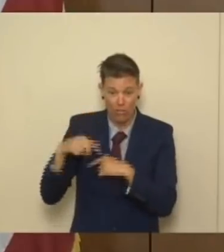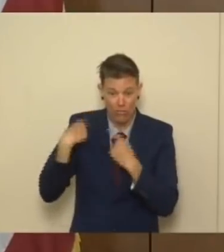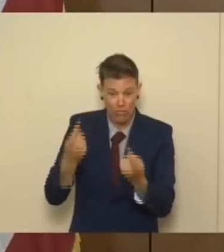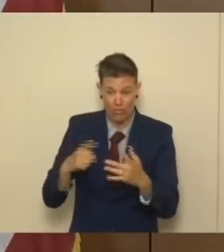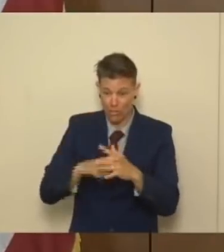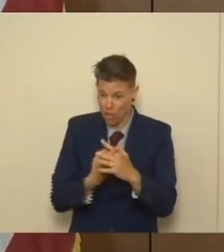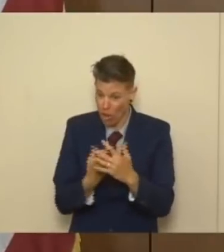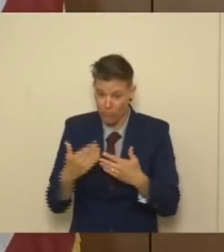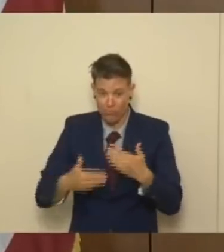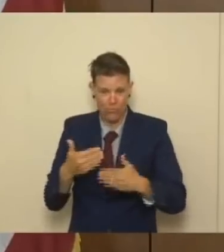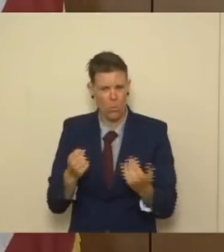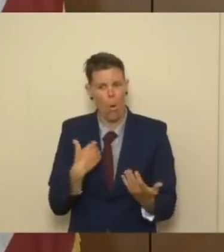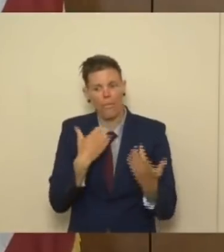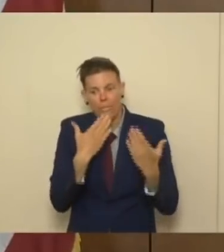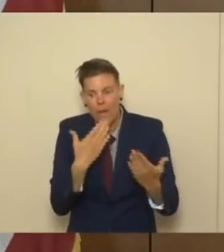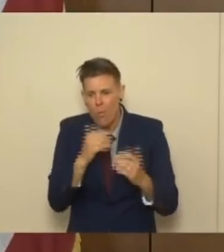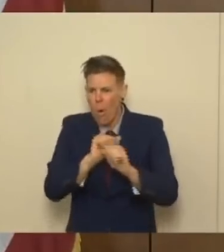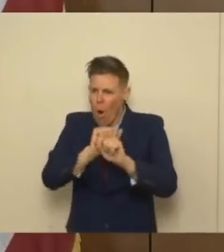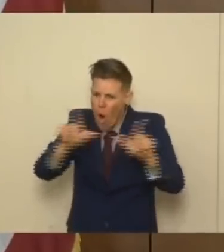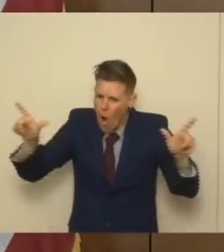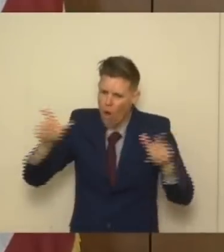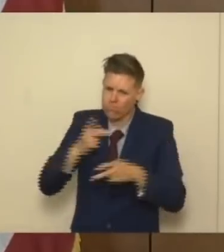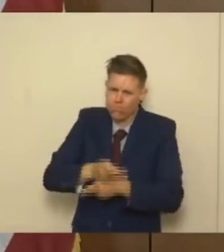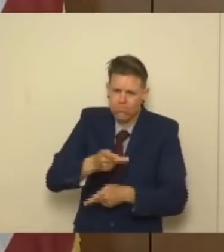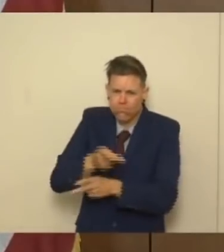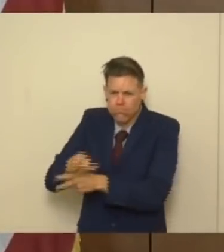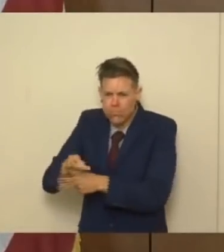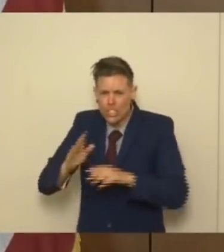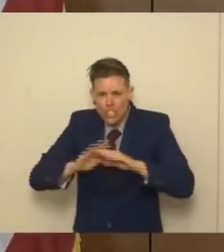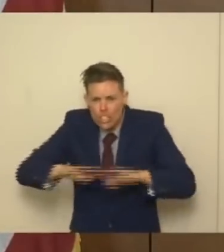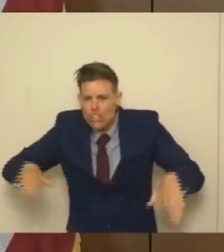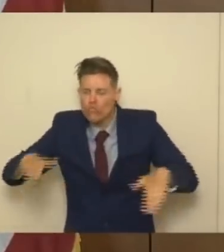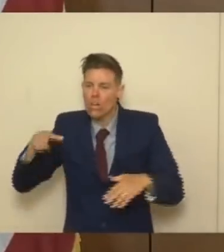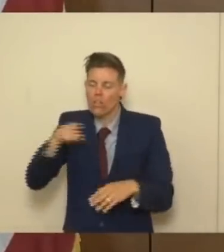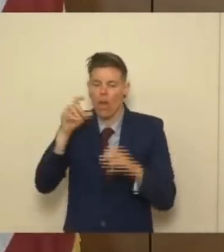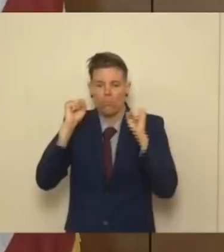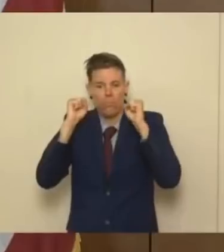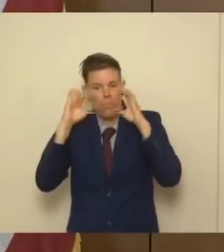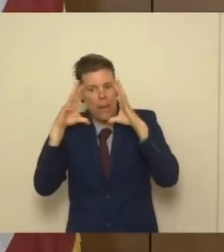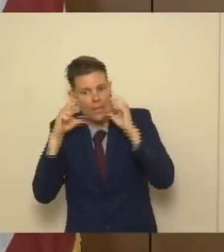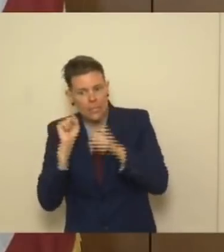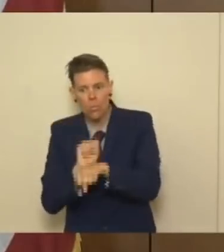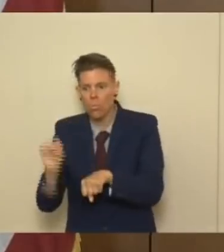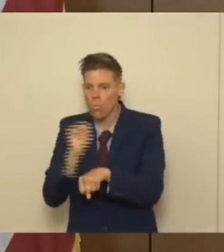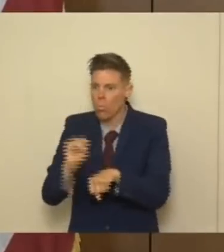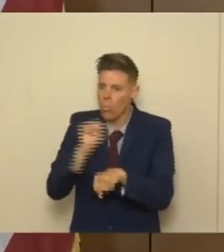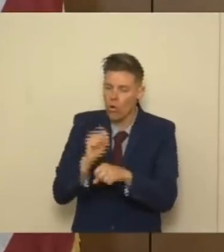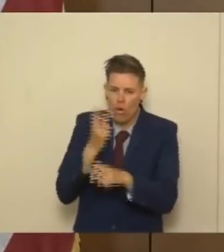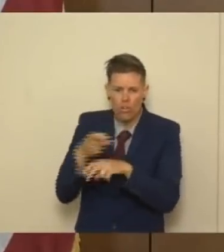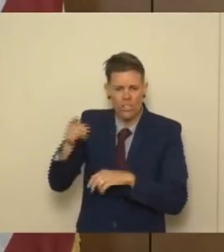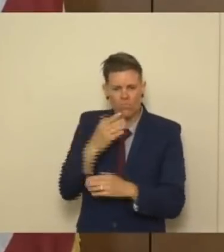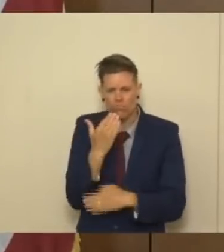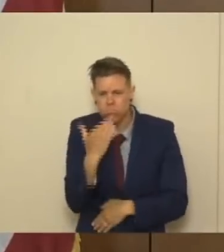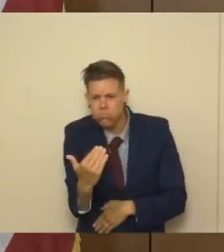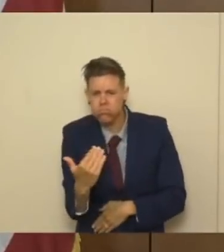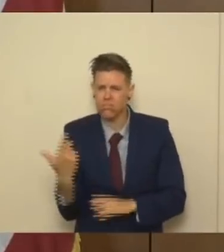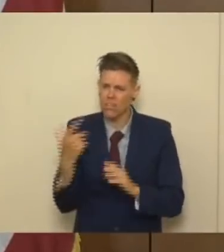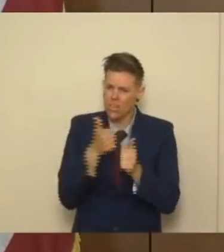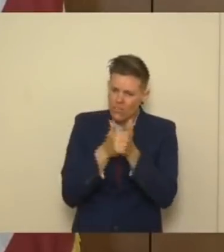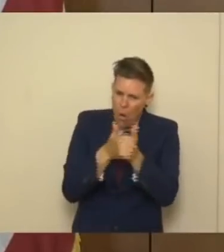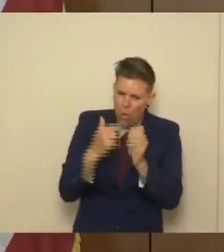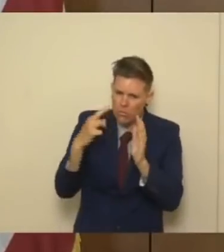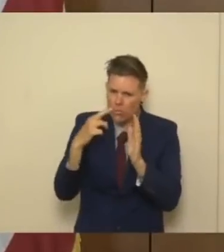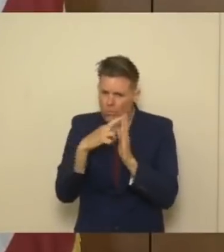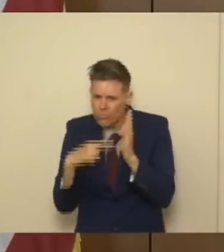have set the right COVID-safe practices for education by doing any number of things with the kids in which